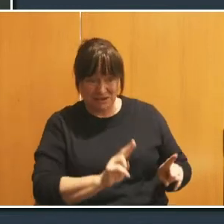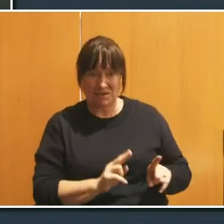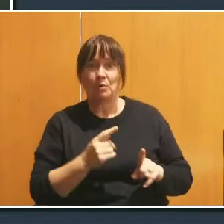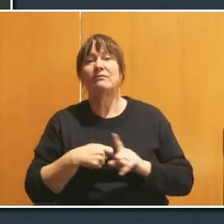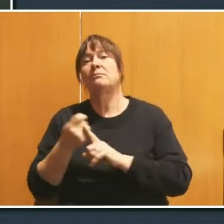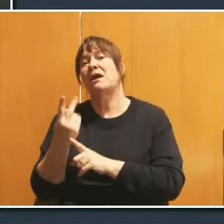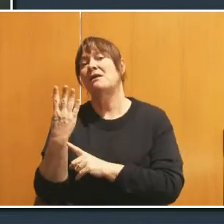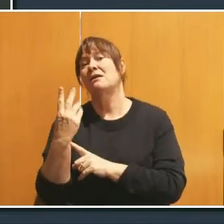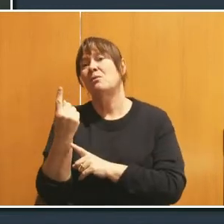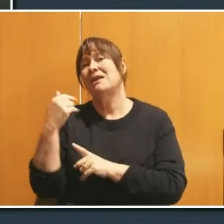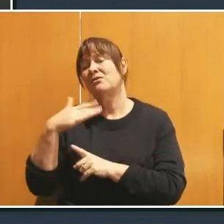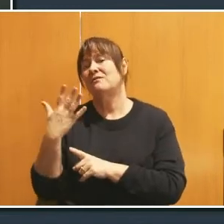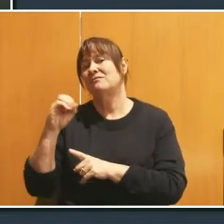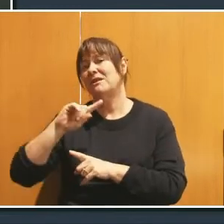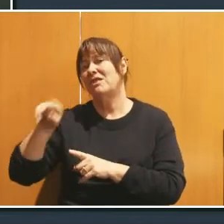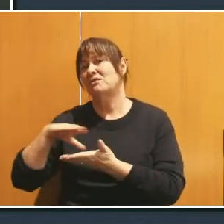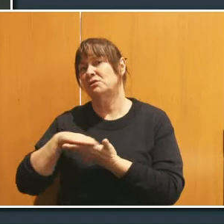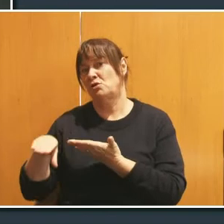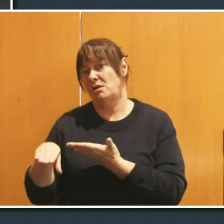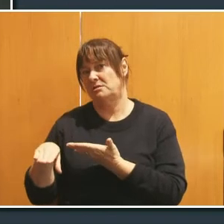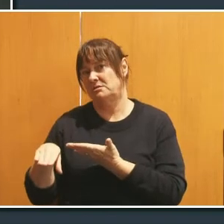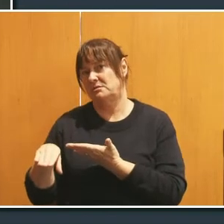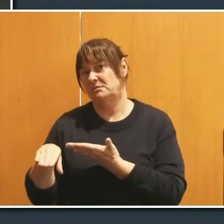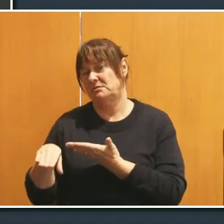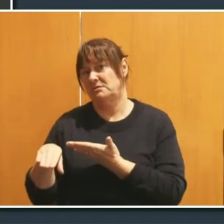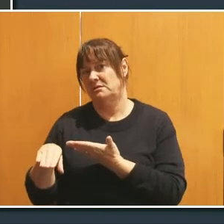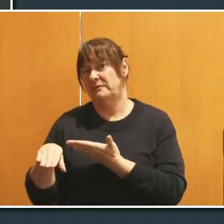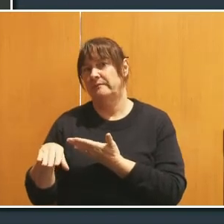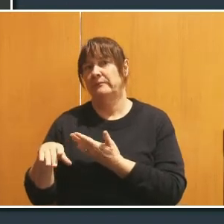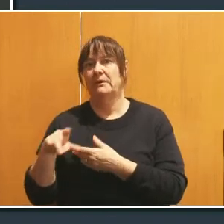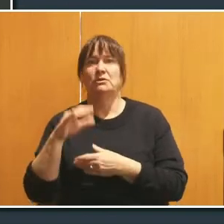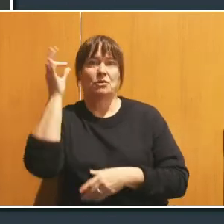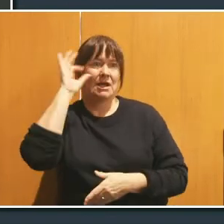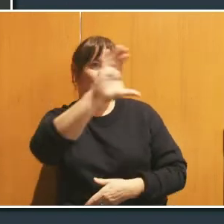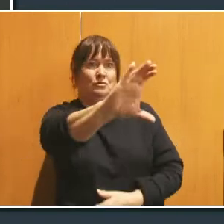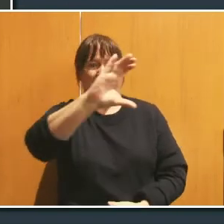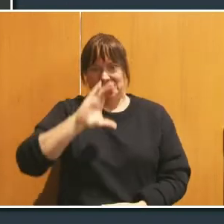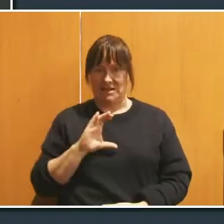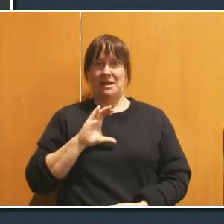that $150,000 isn't being spent by the city in that exact moment,